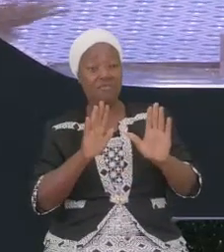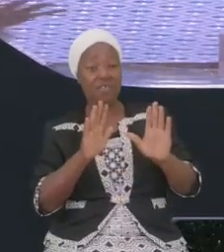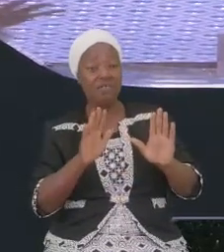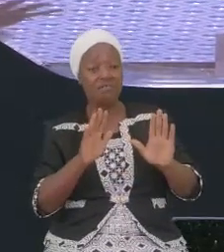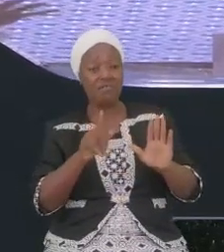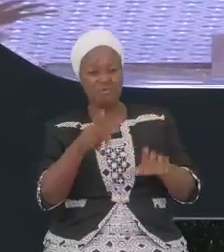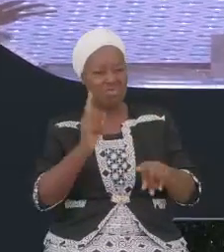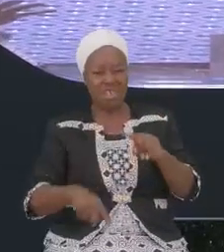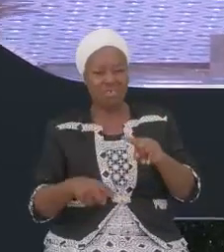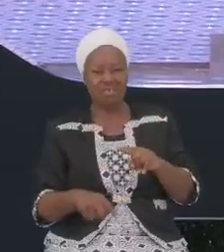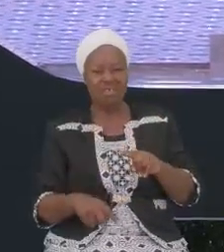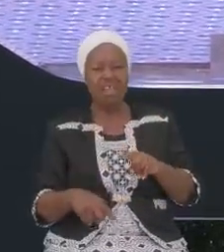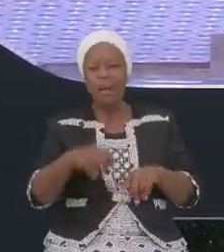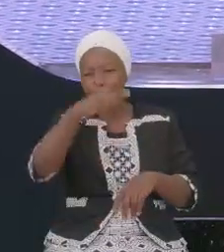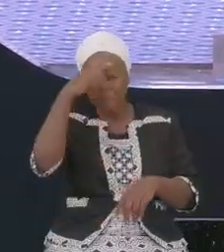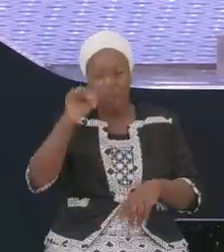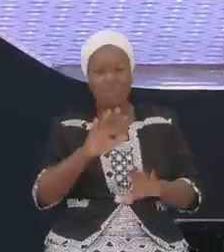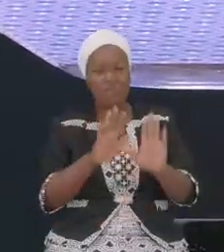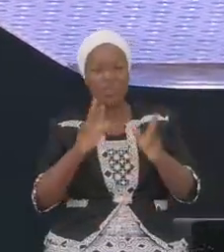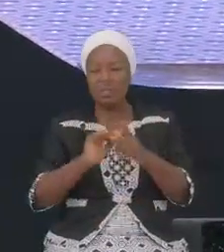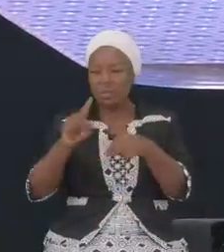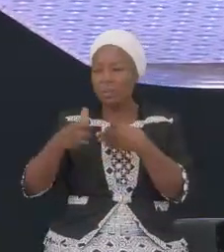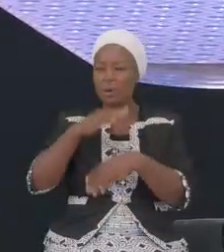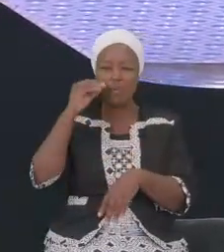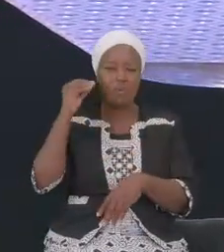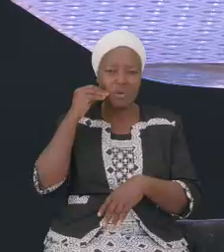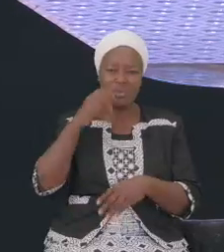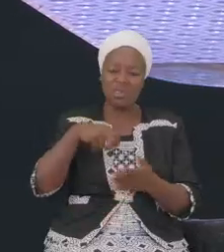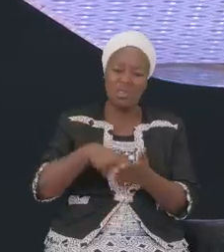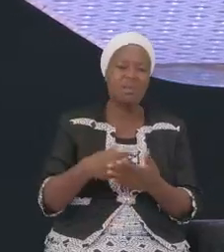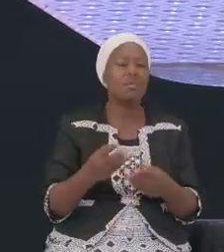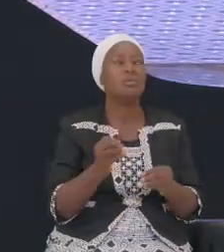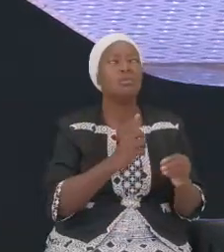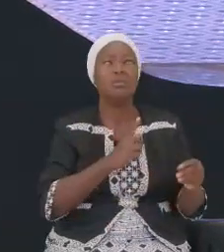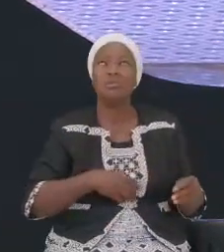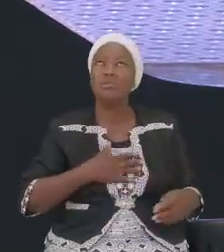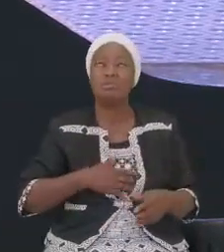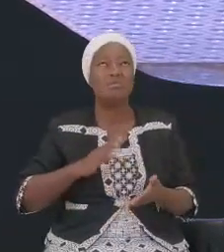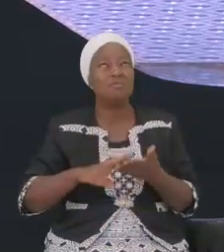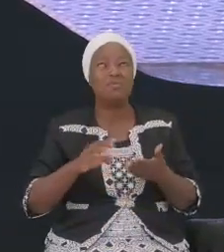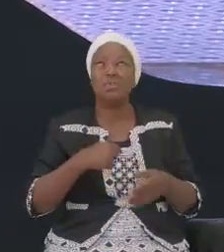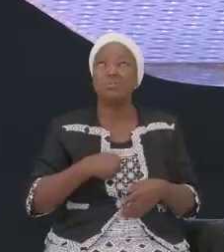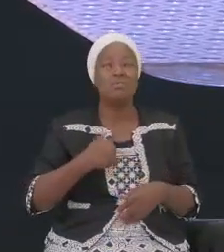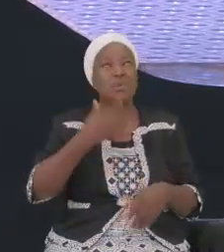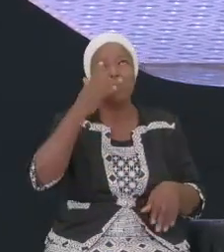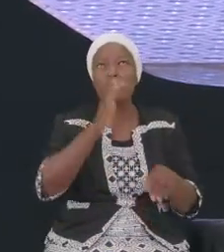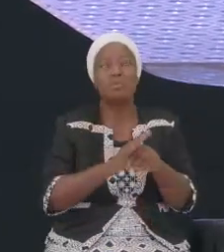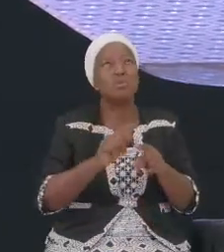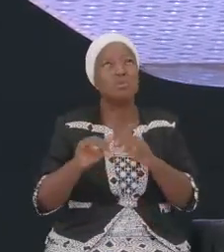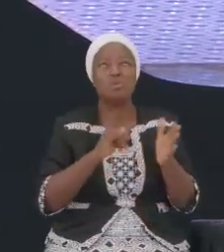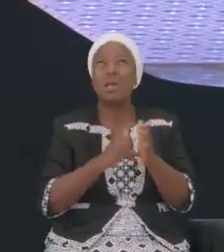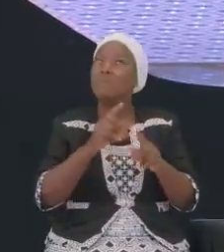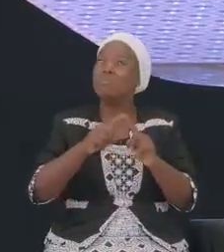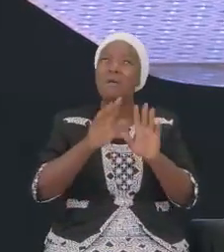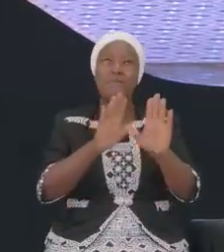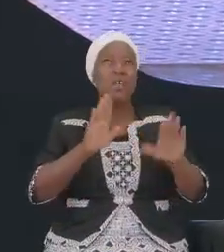cannot, because of the fear. Then you get back home, you're praying, oh God, forgive me. I said I will, but